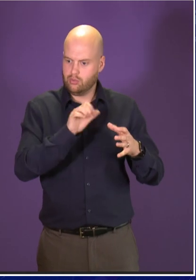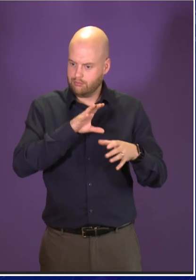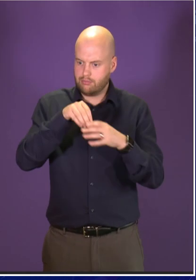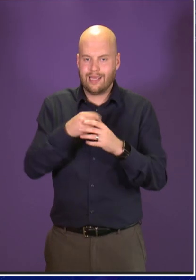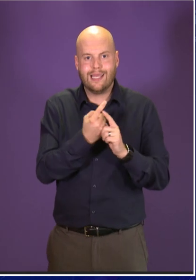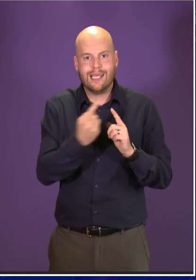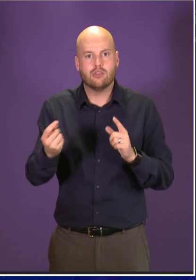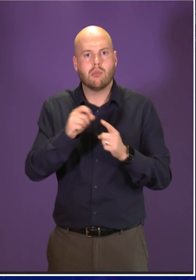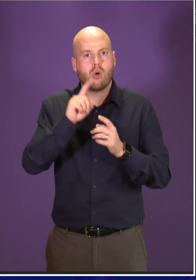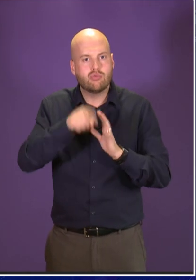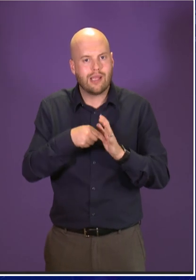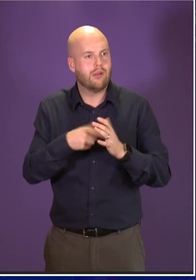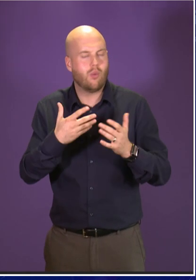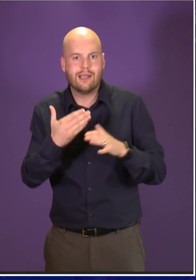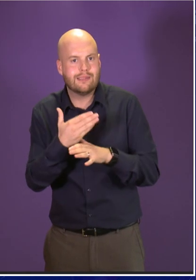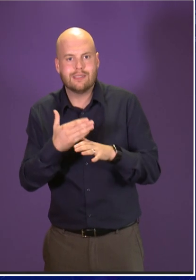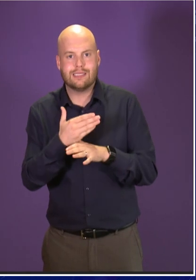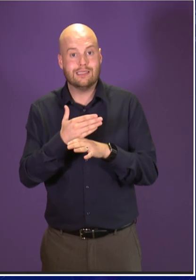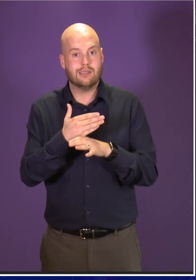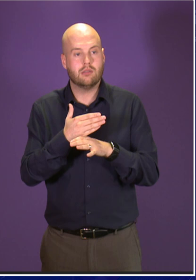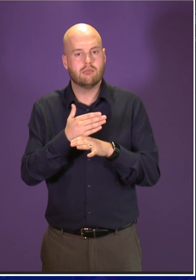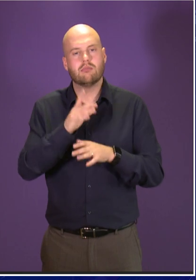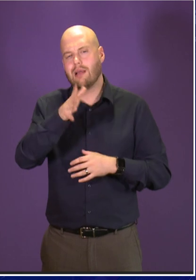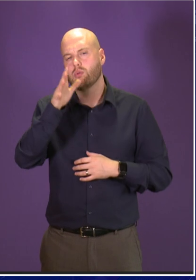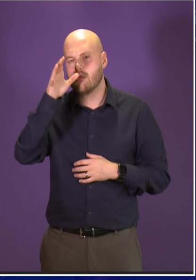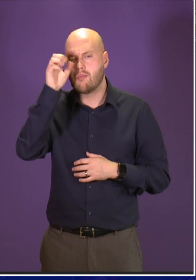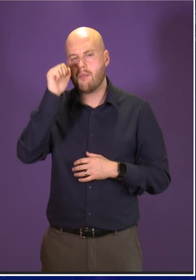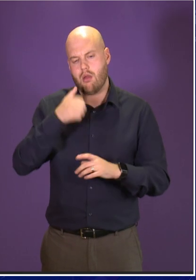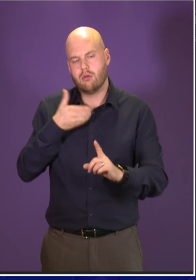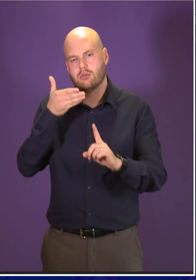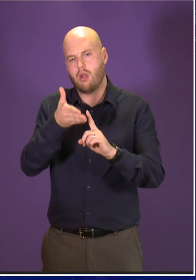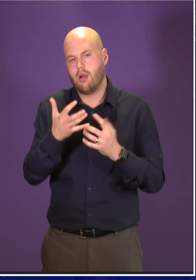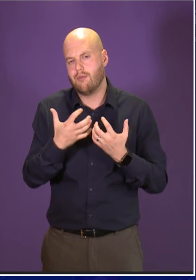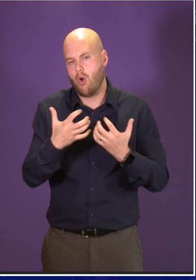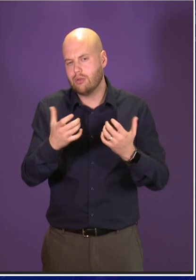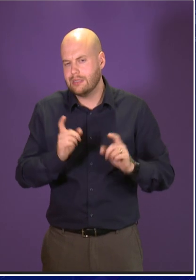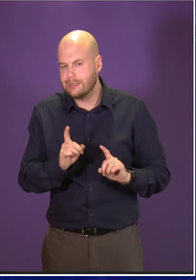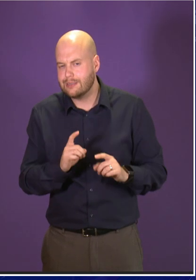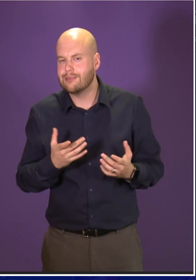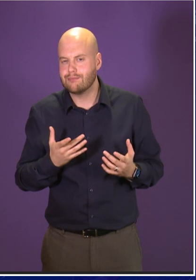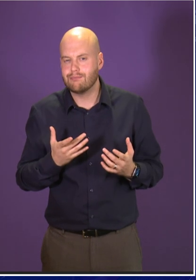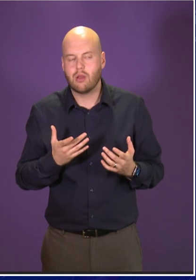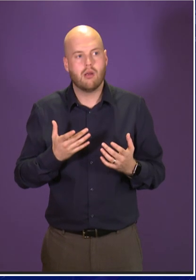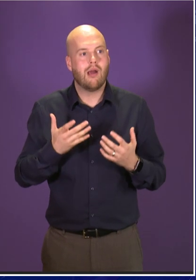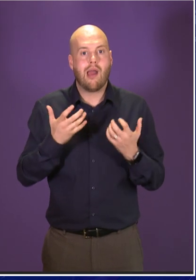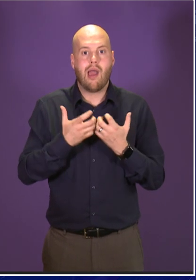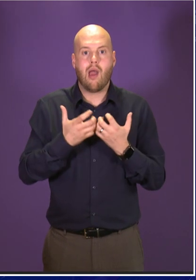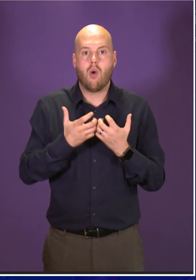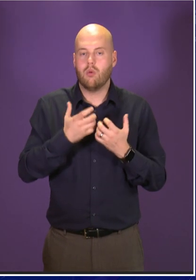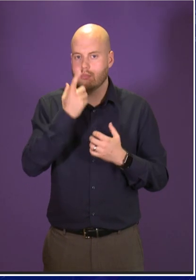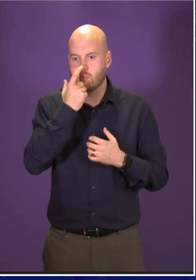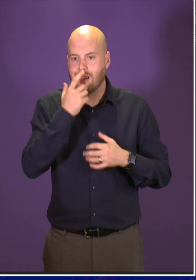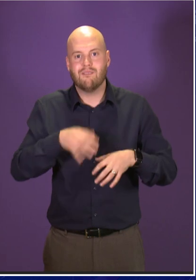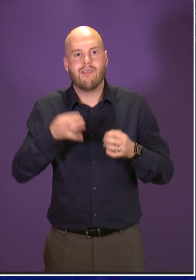by taking into account the target or prospective audiences, the level of funding or